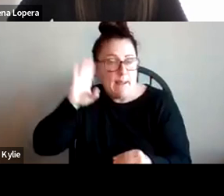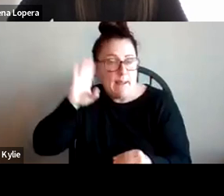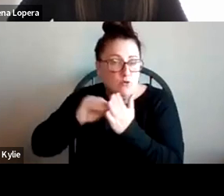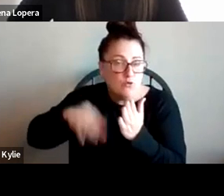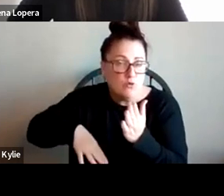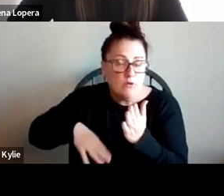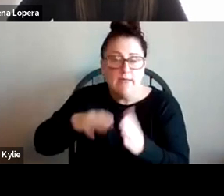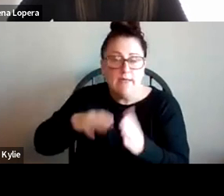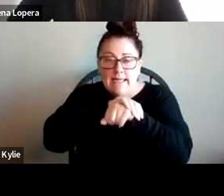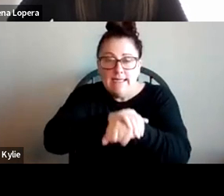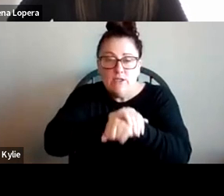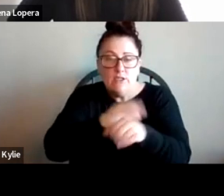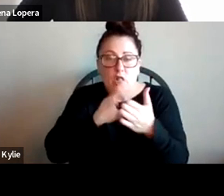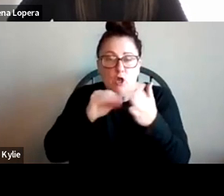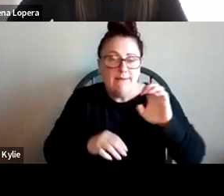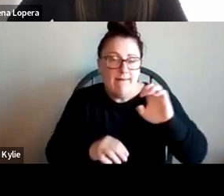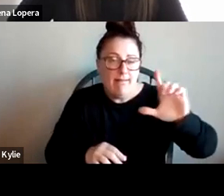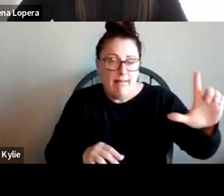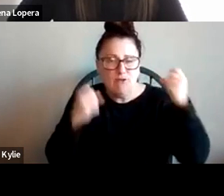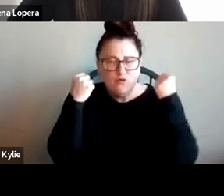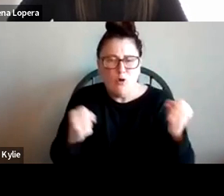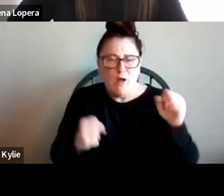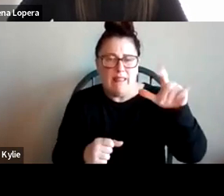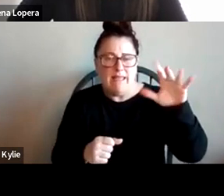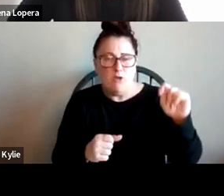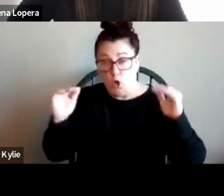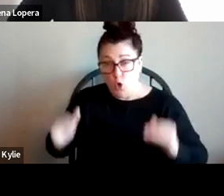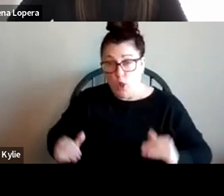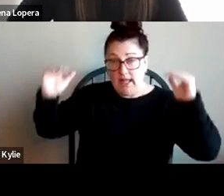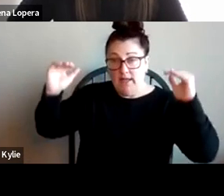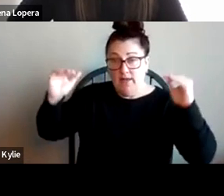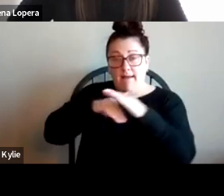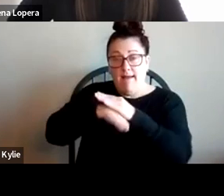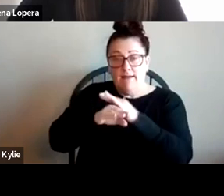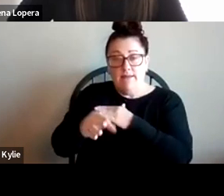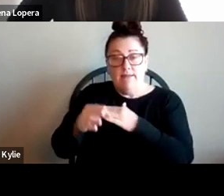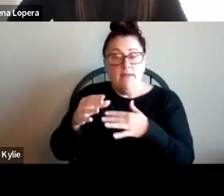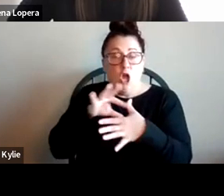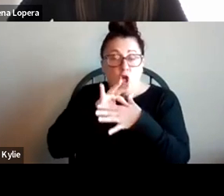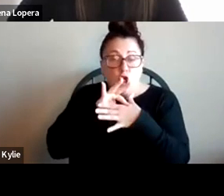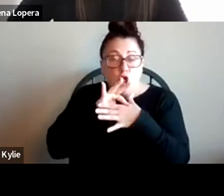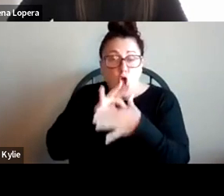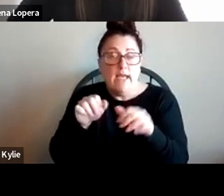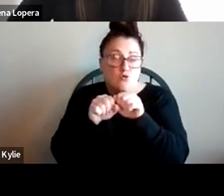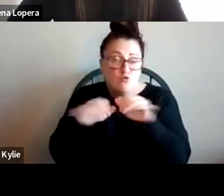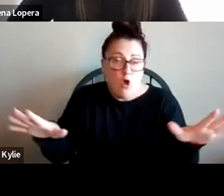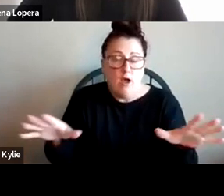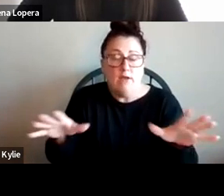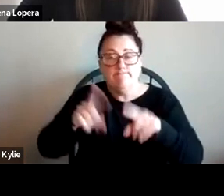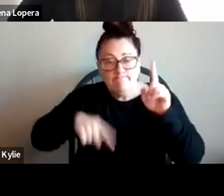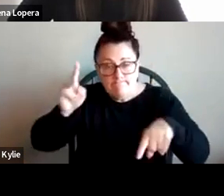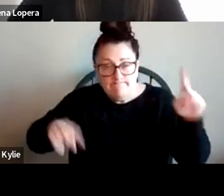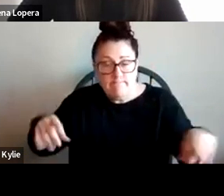learners, strong literacy early so that they can access content across different content